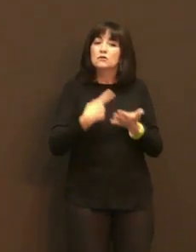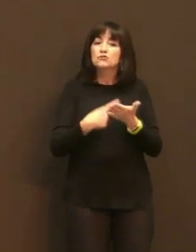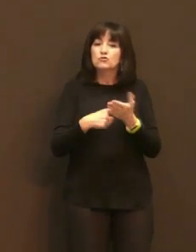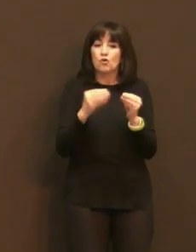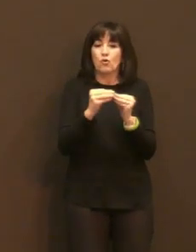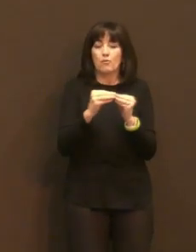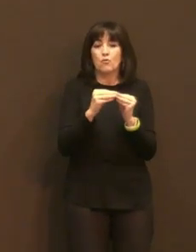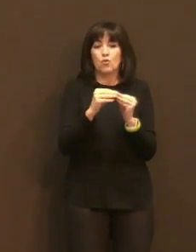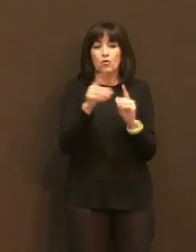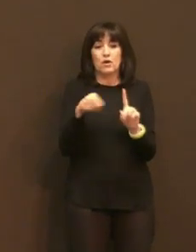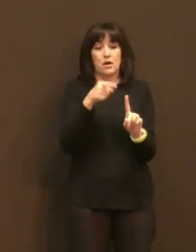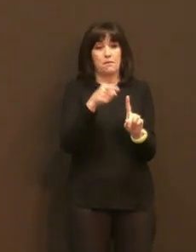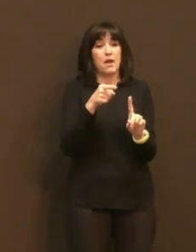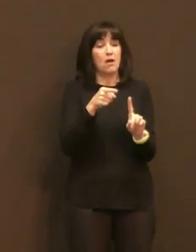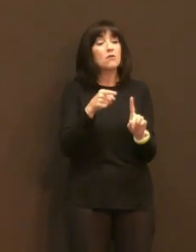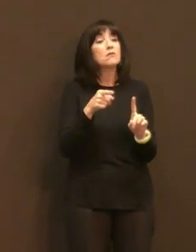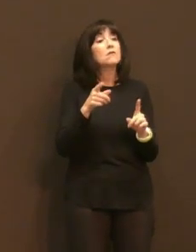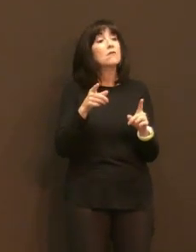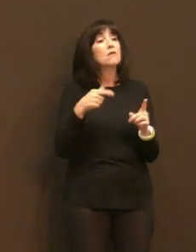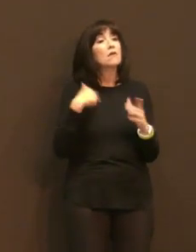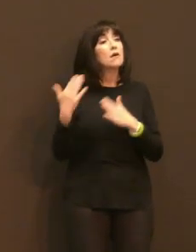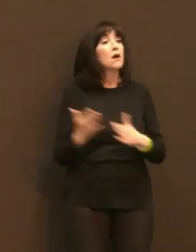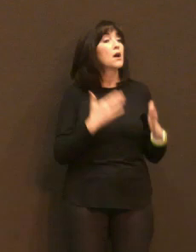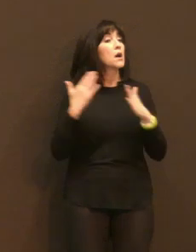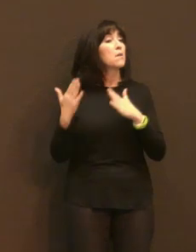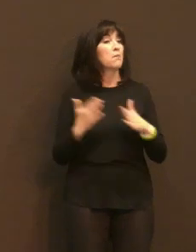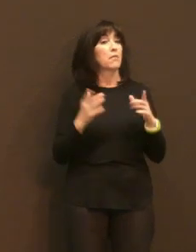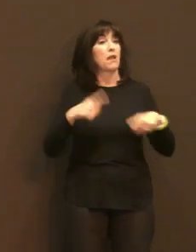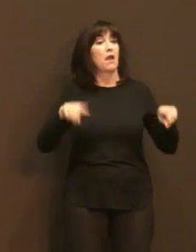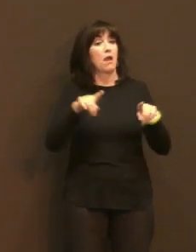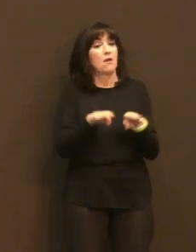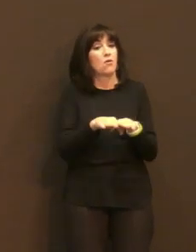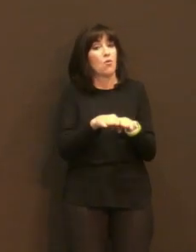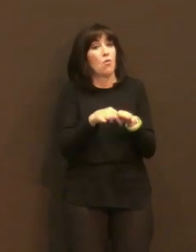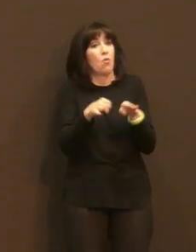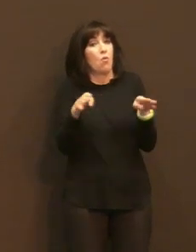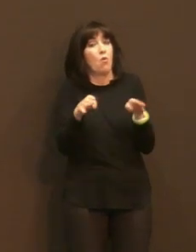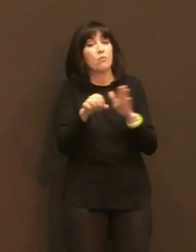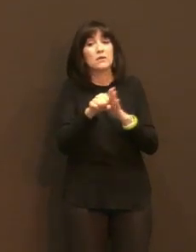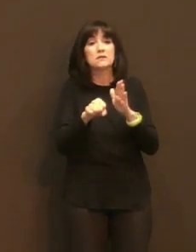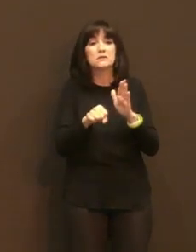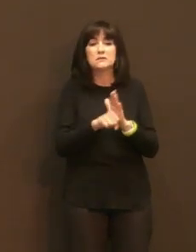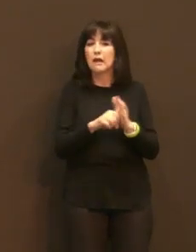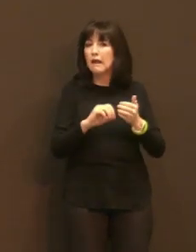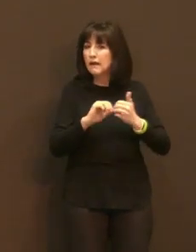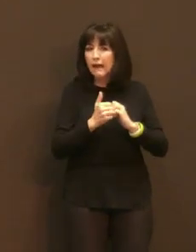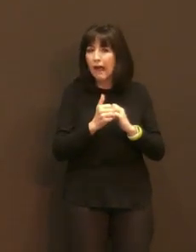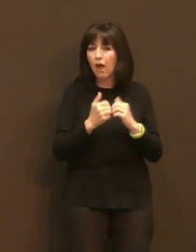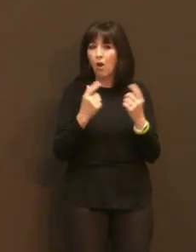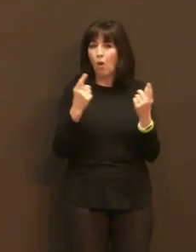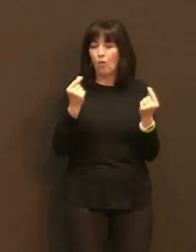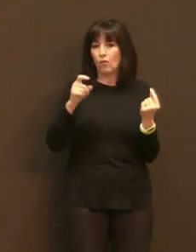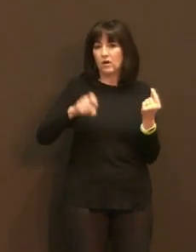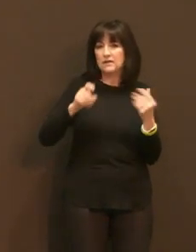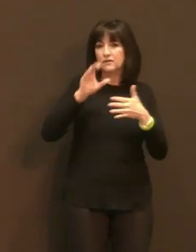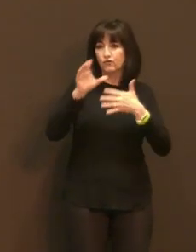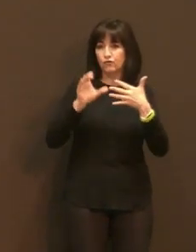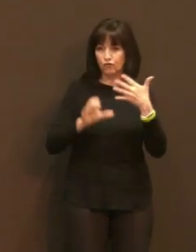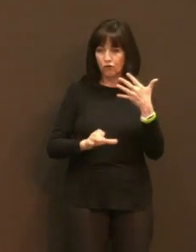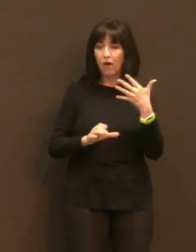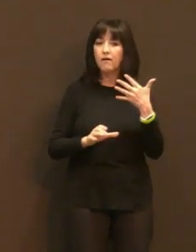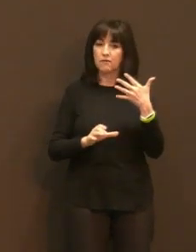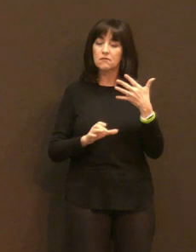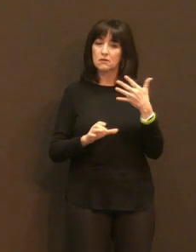for reopening, the criteria includes all of those indicators, or positive cases